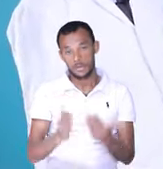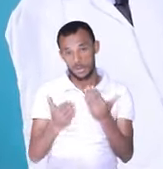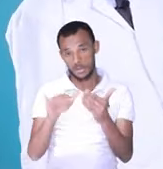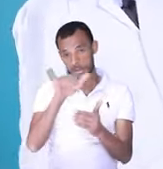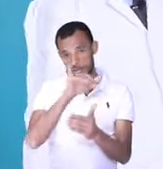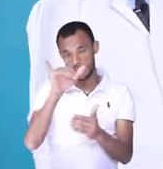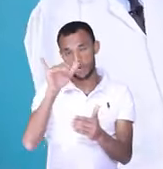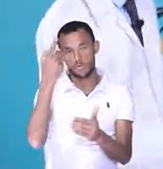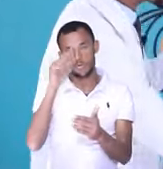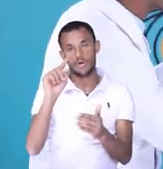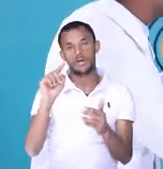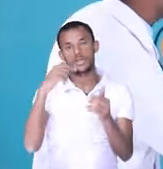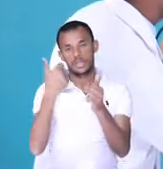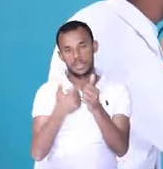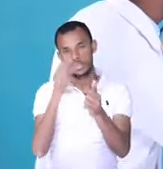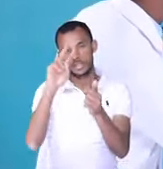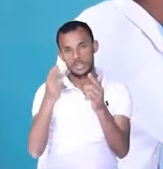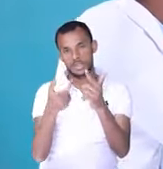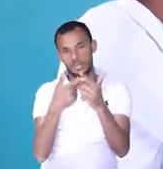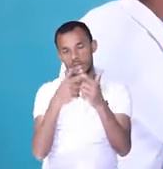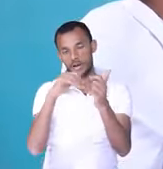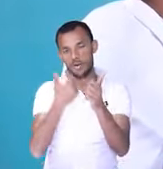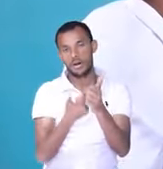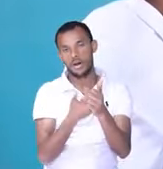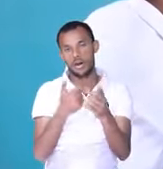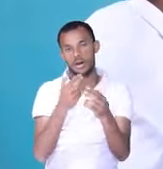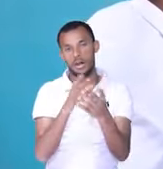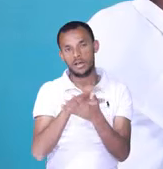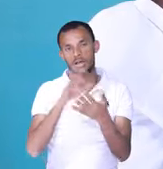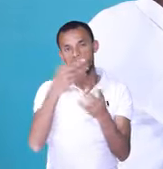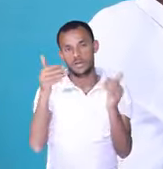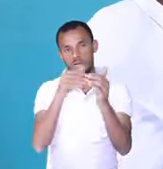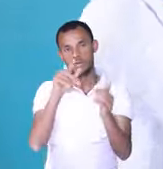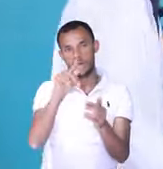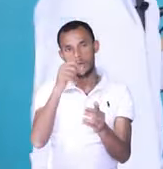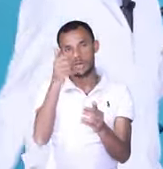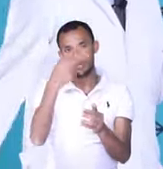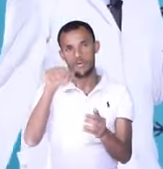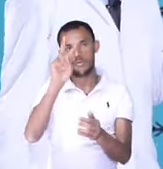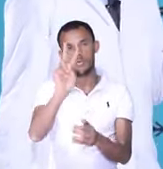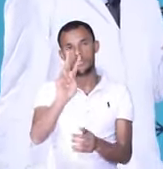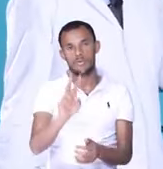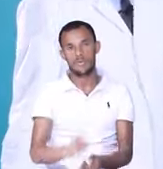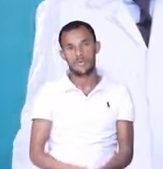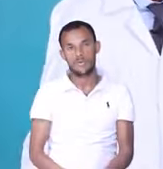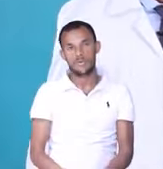Similarly, for second order reaction, R is equals to K a the power of 2.